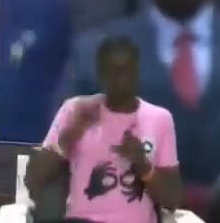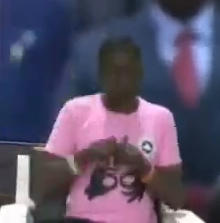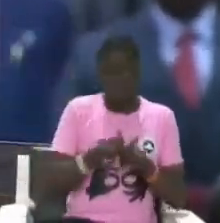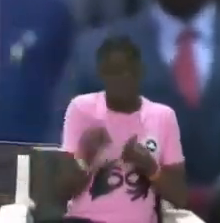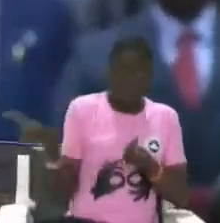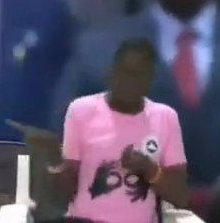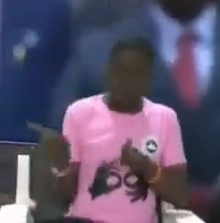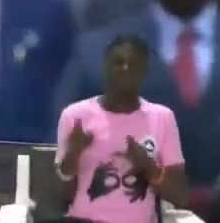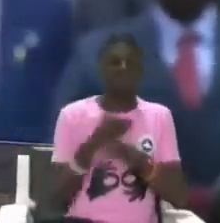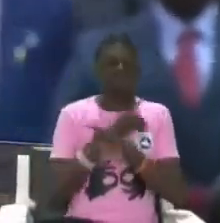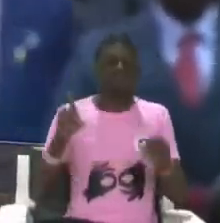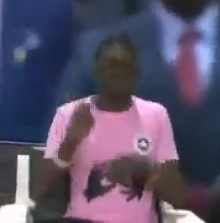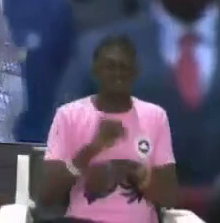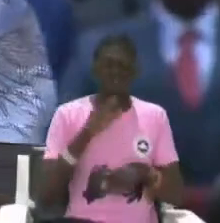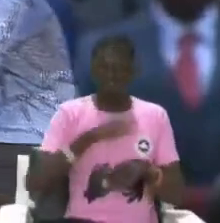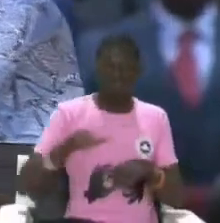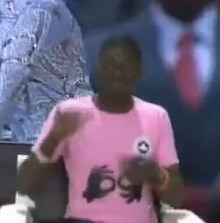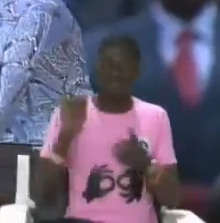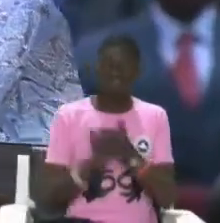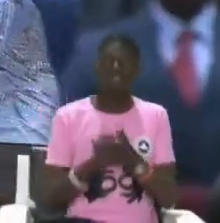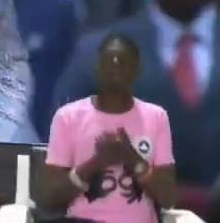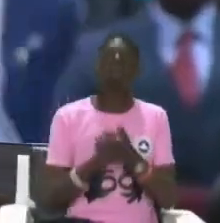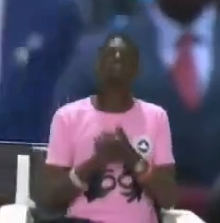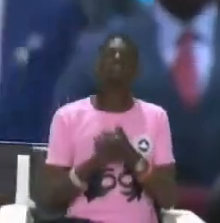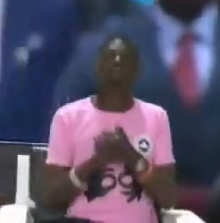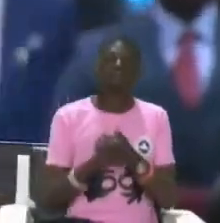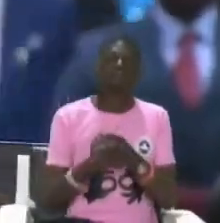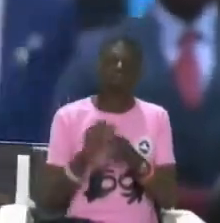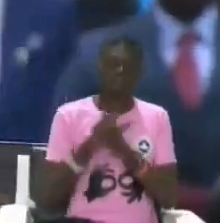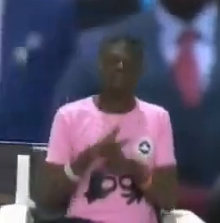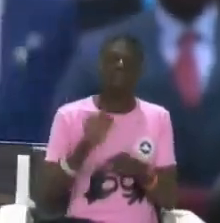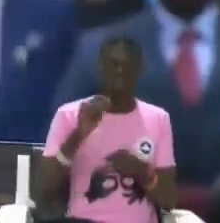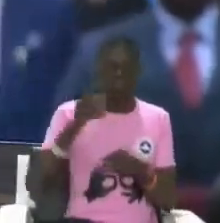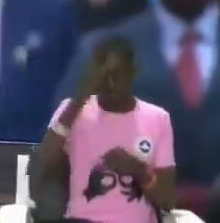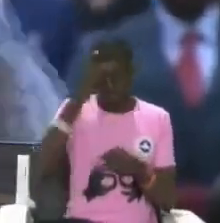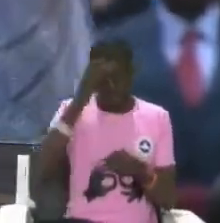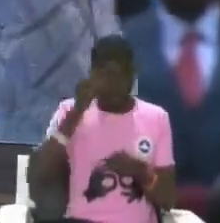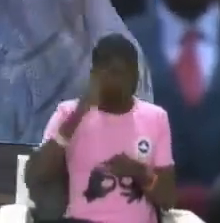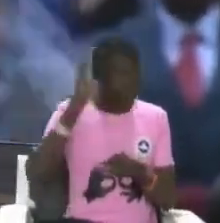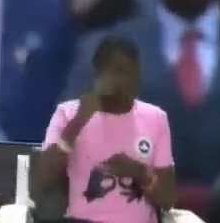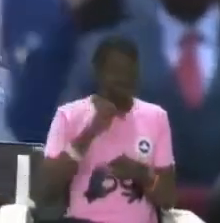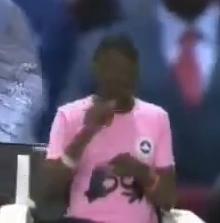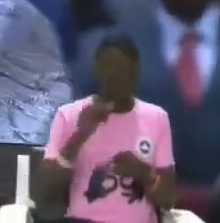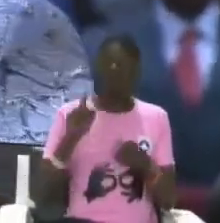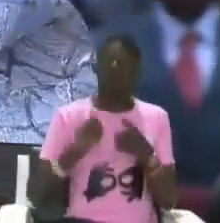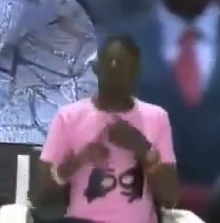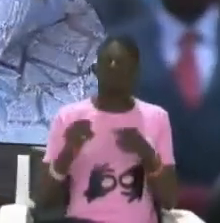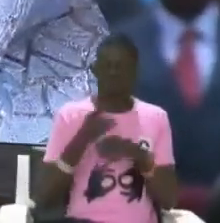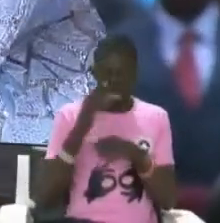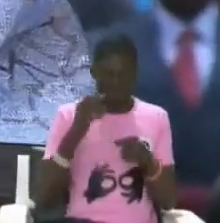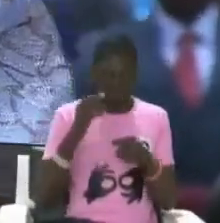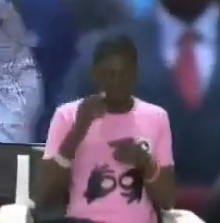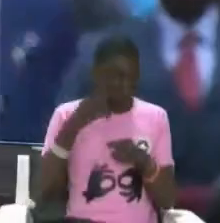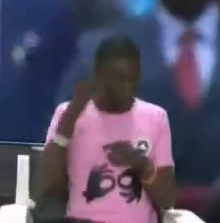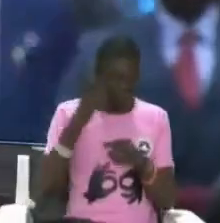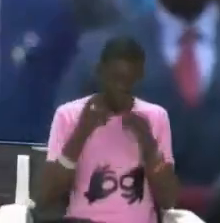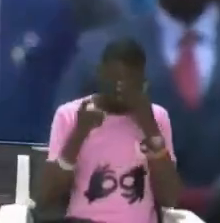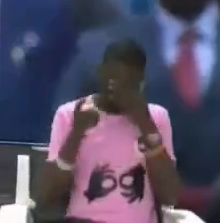of Jesus, the children that have been pinned down by the devil, that they will not prosper, that they will not be able to fulfill destiny.